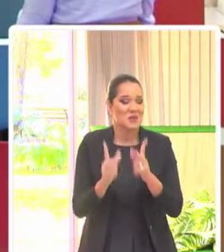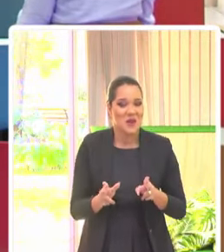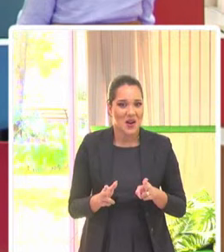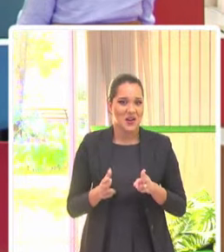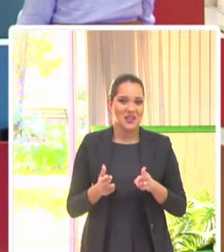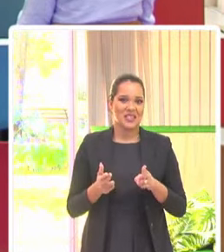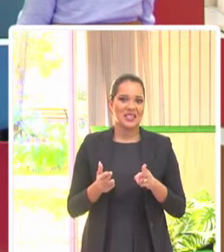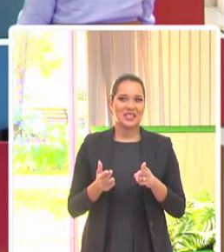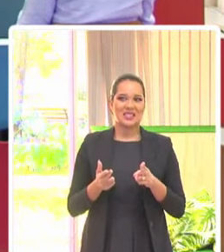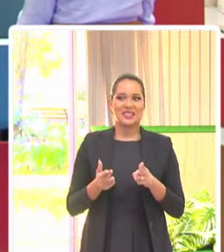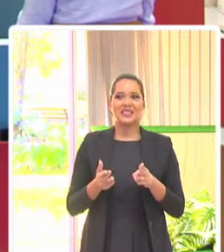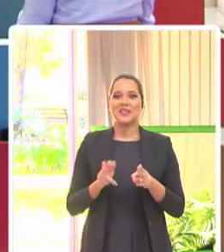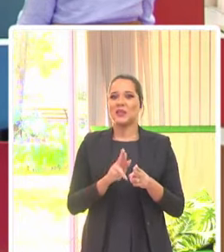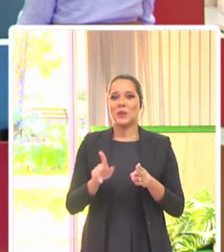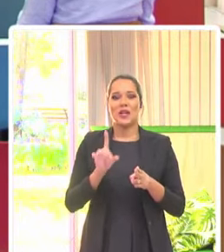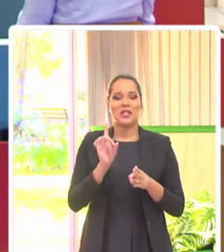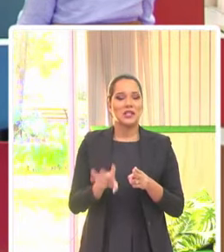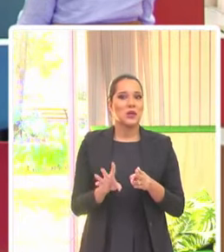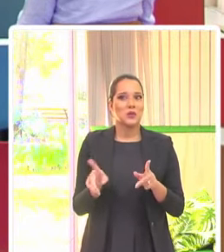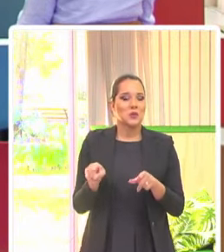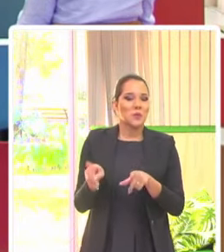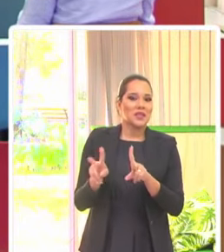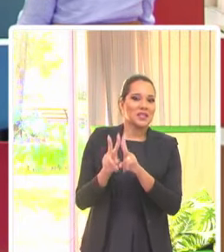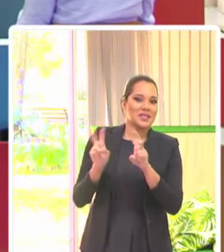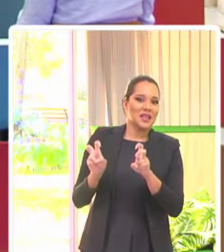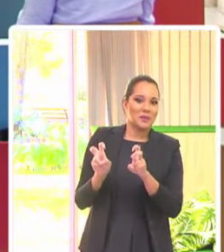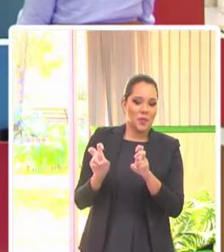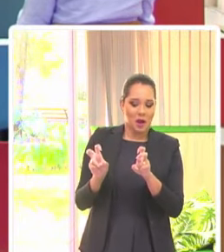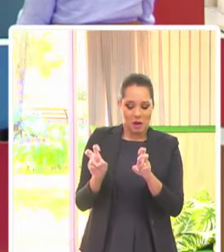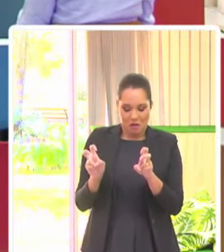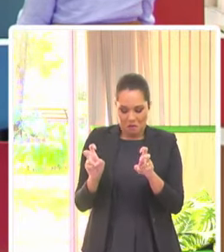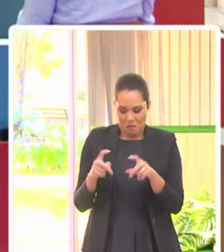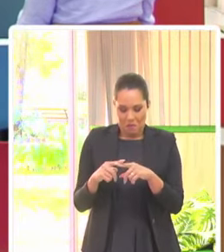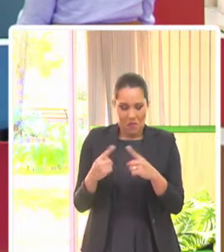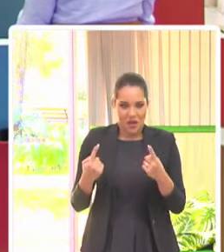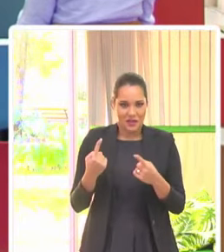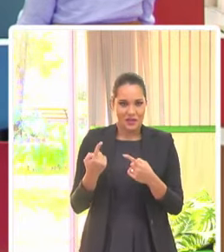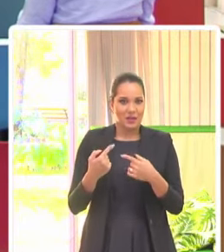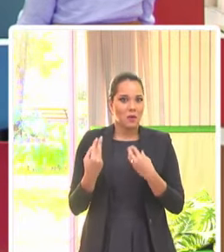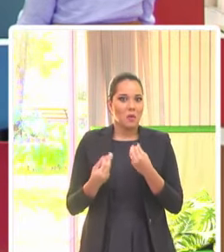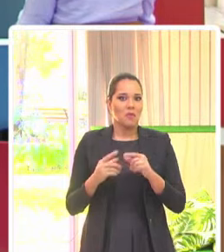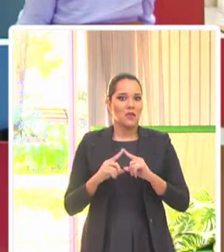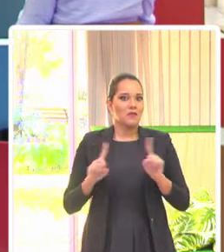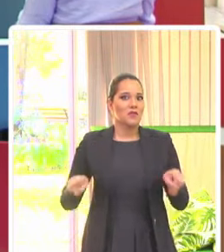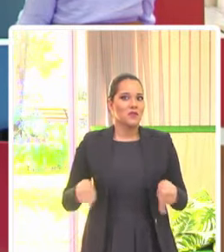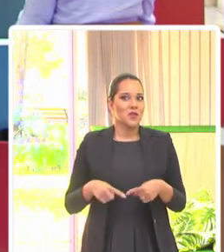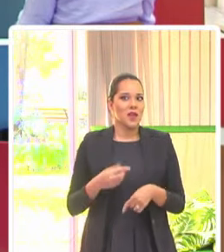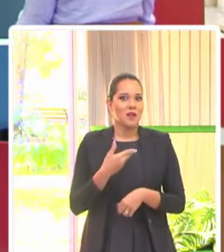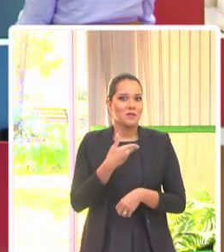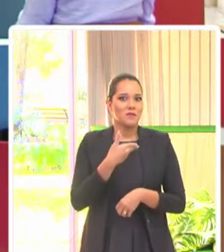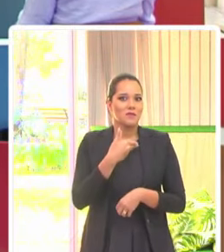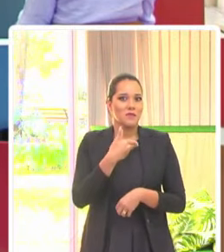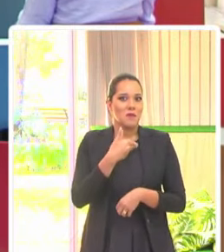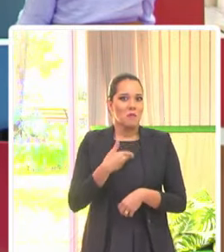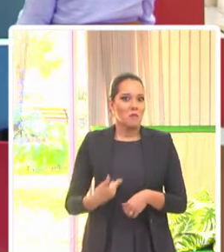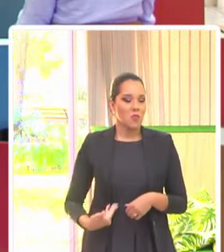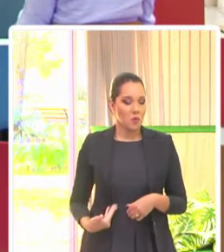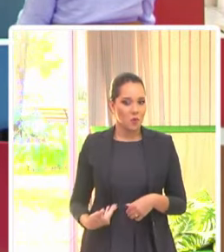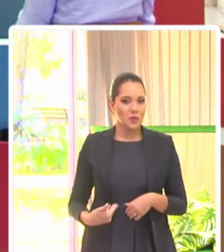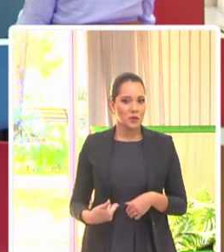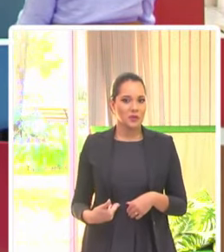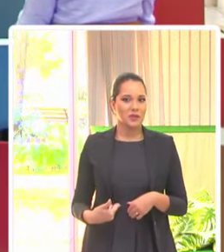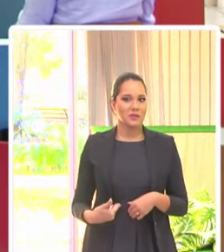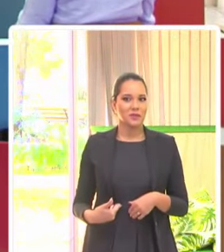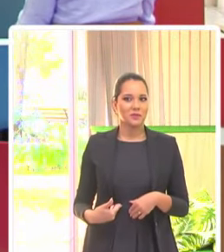only about that, but as public servants, how to